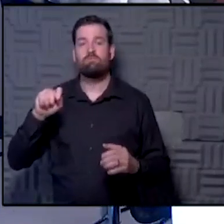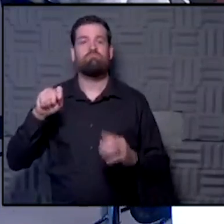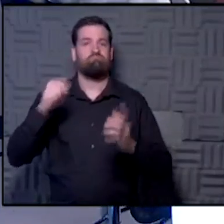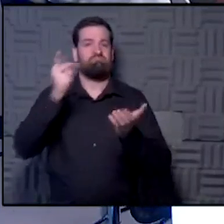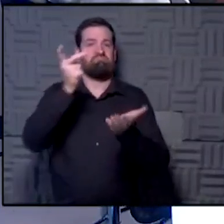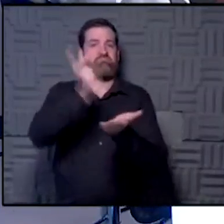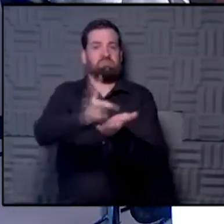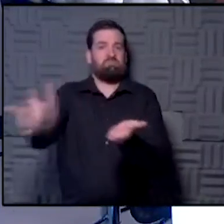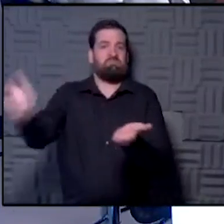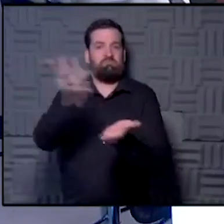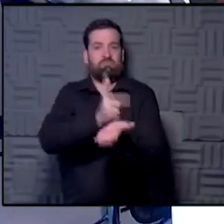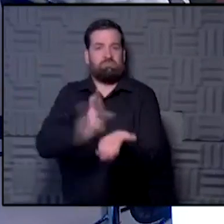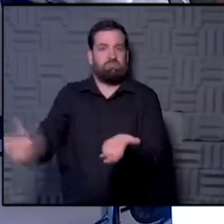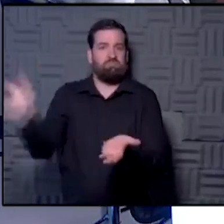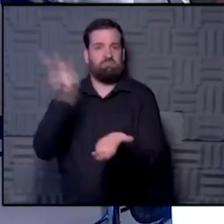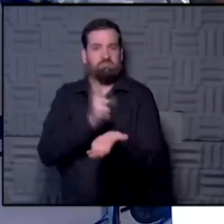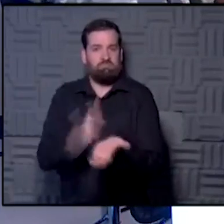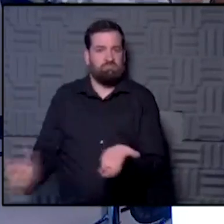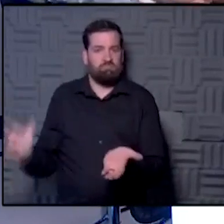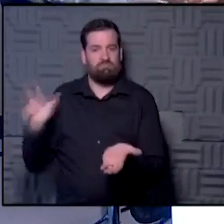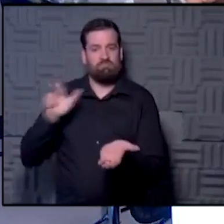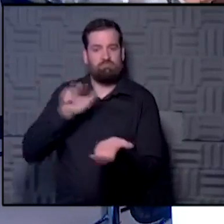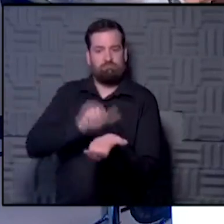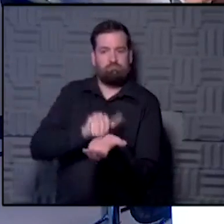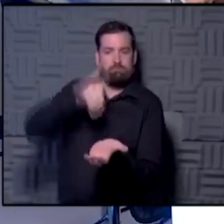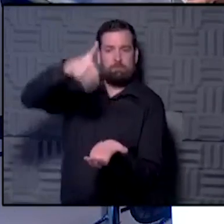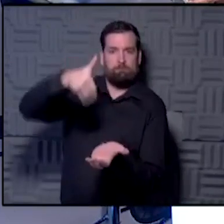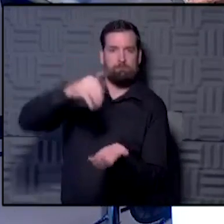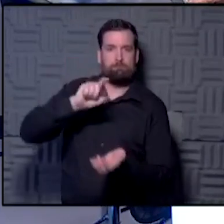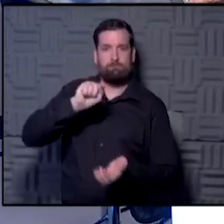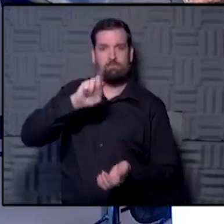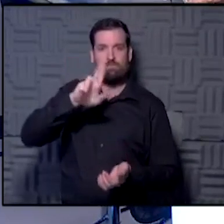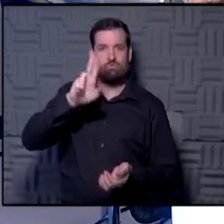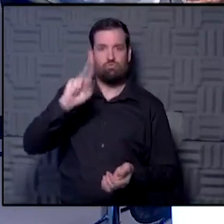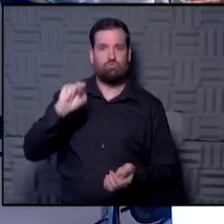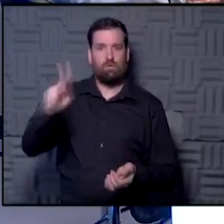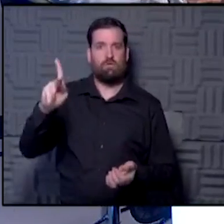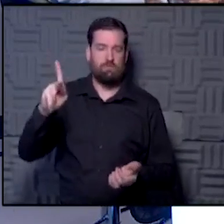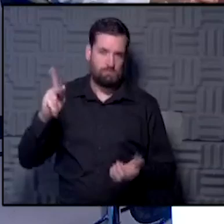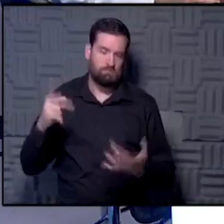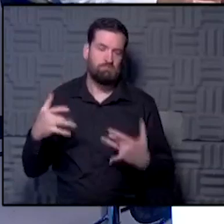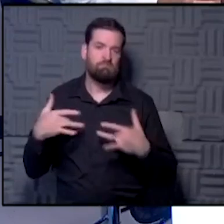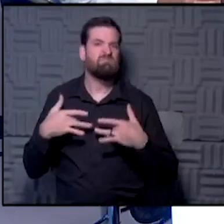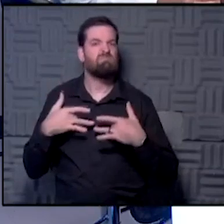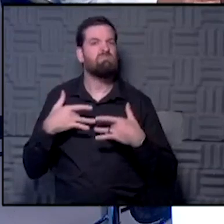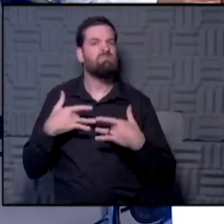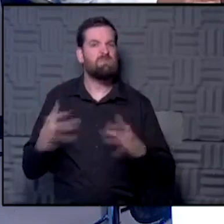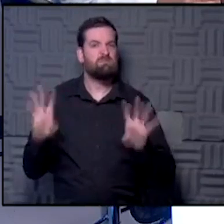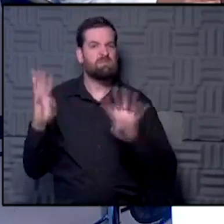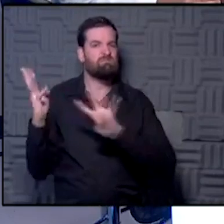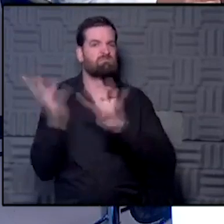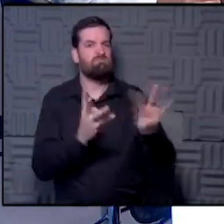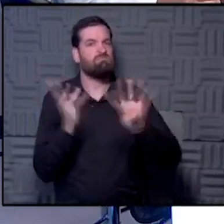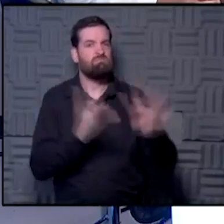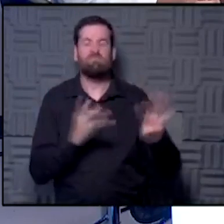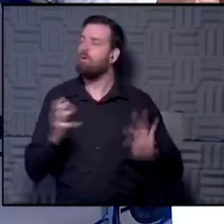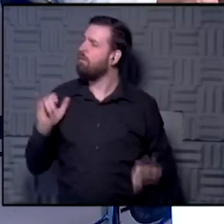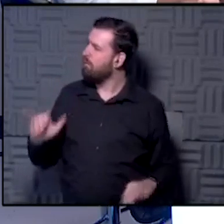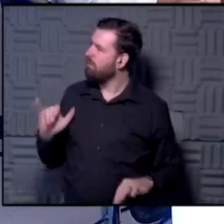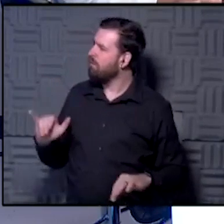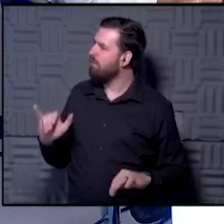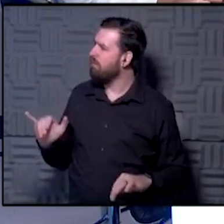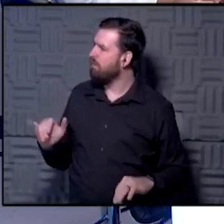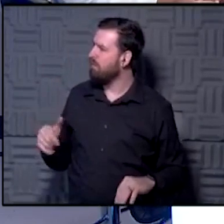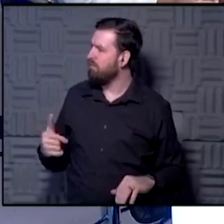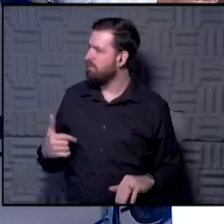parking lot in their cars, and they do it from their trunk, and they just hand out as people walk through in a traditional trick-or-treat line. God, trunk and treats.